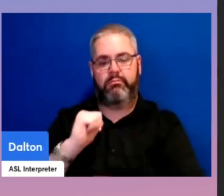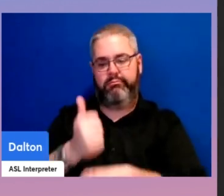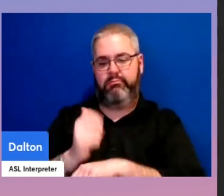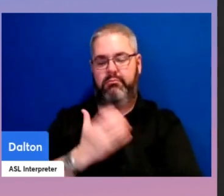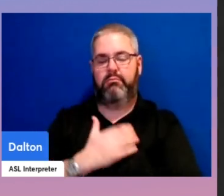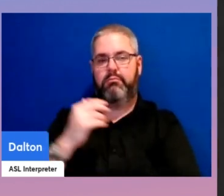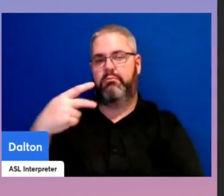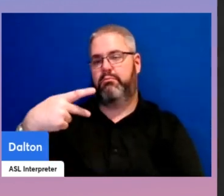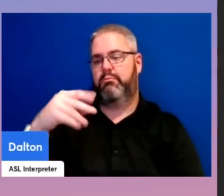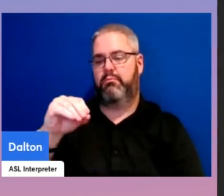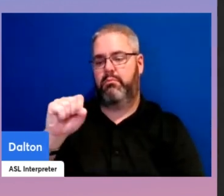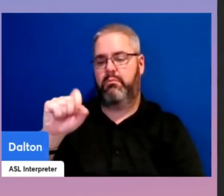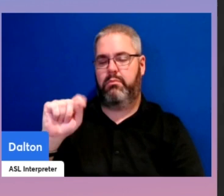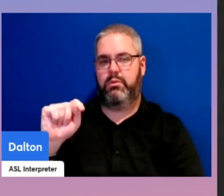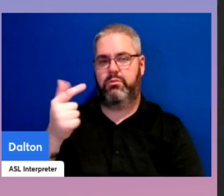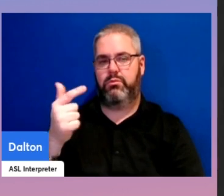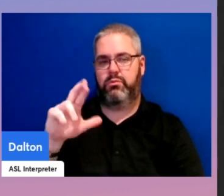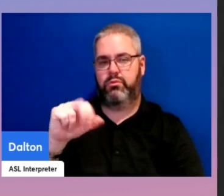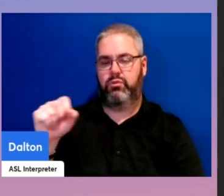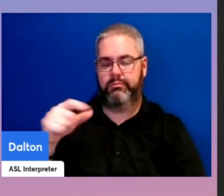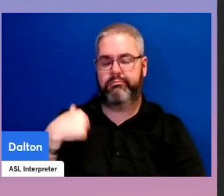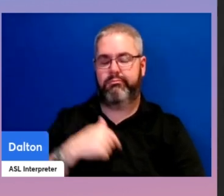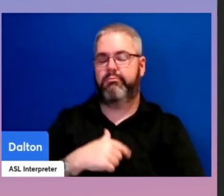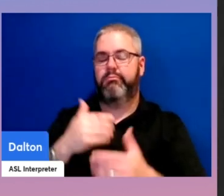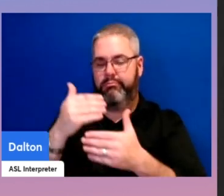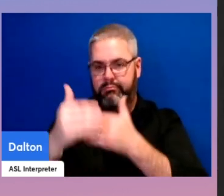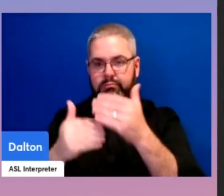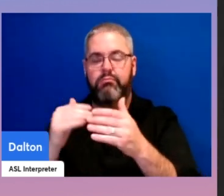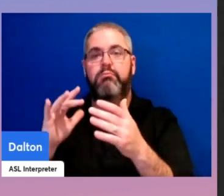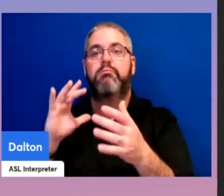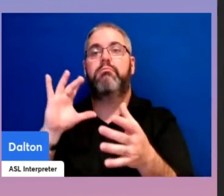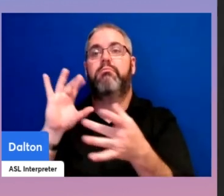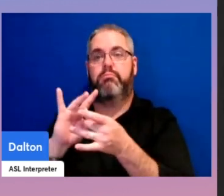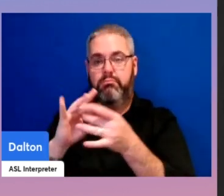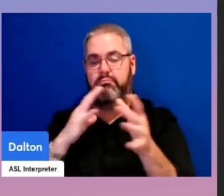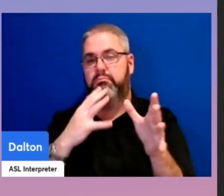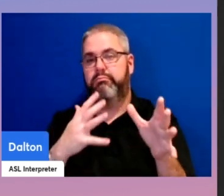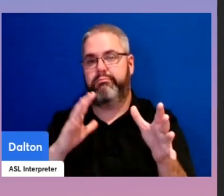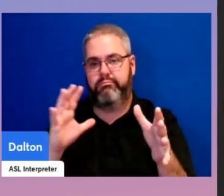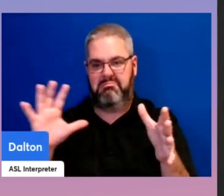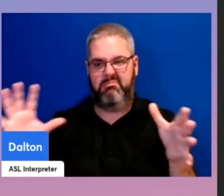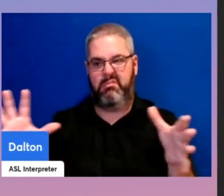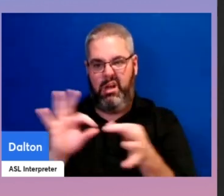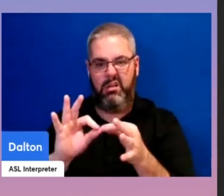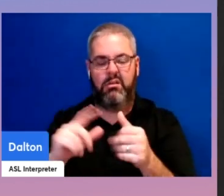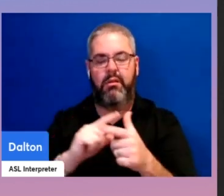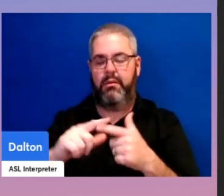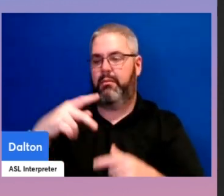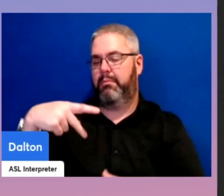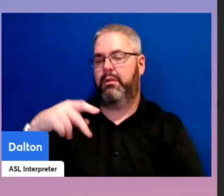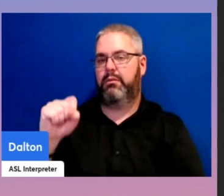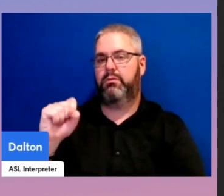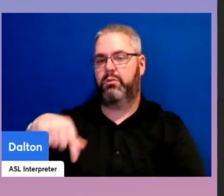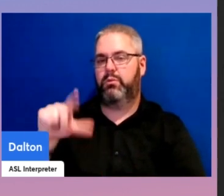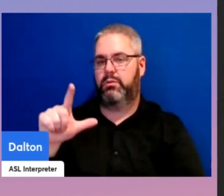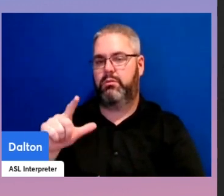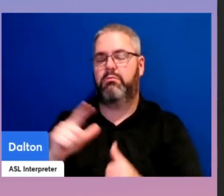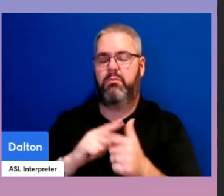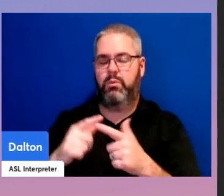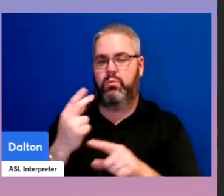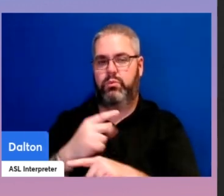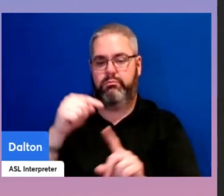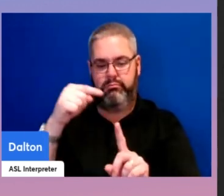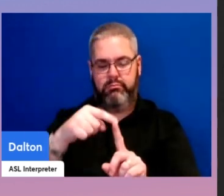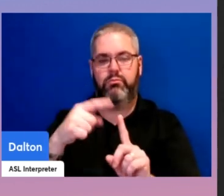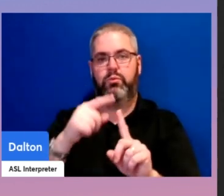connect with those new credentials we just retrieved. We do a connect, and then we get back the PSQL cursor, which we're going to use to actually go